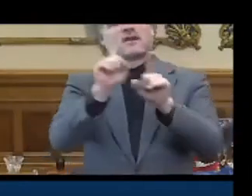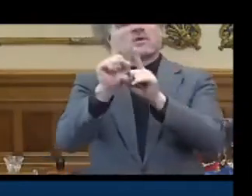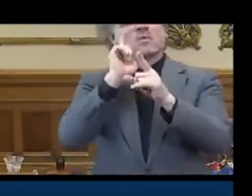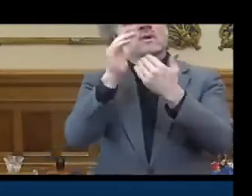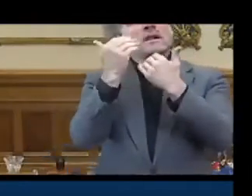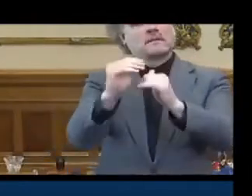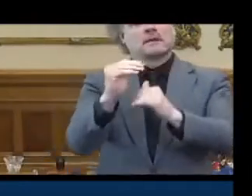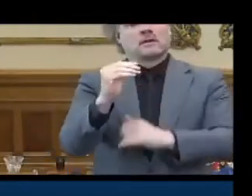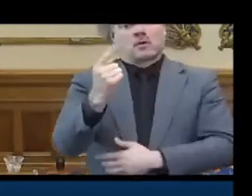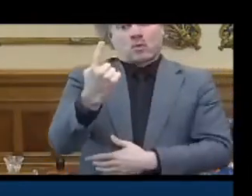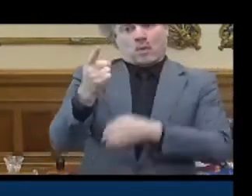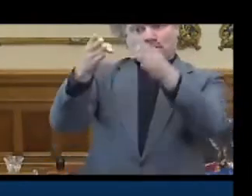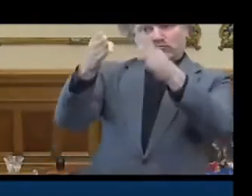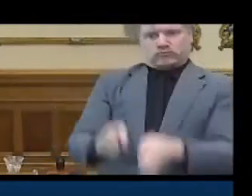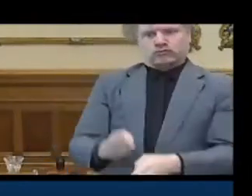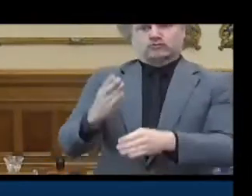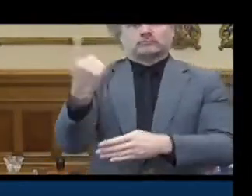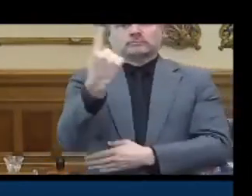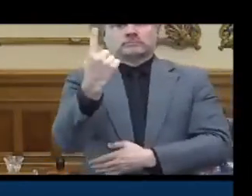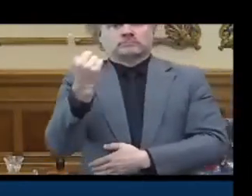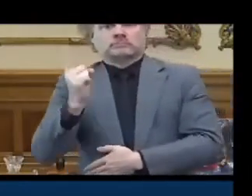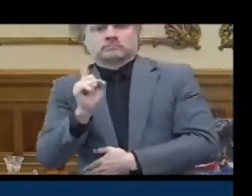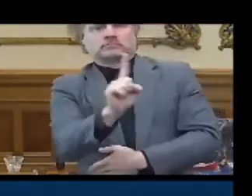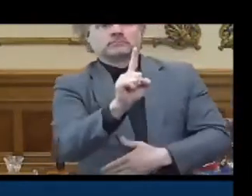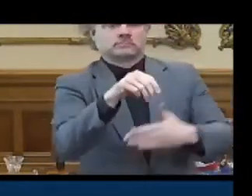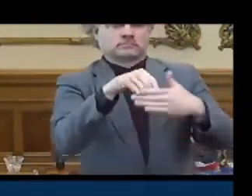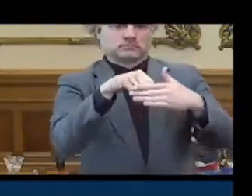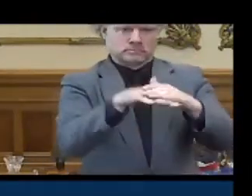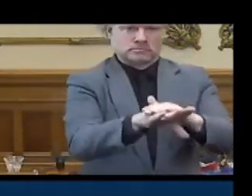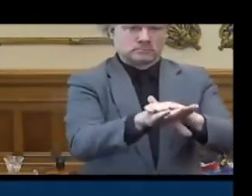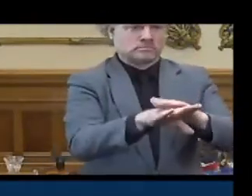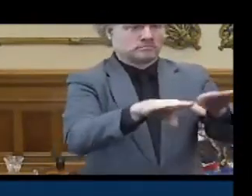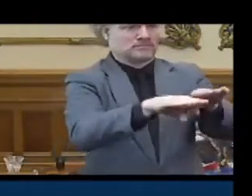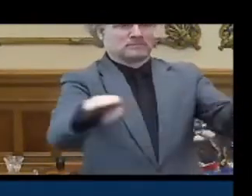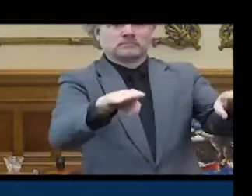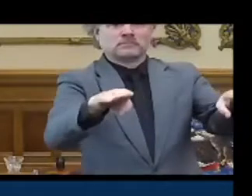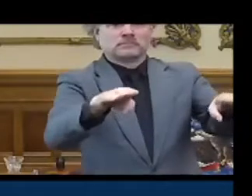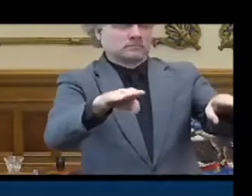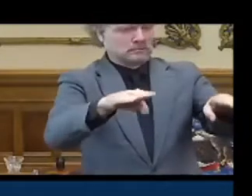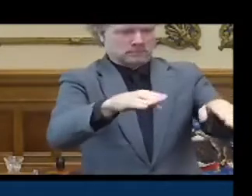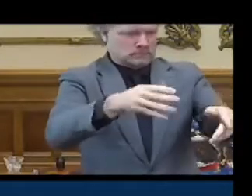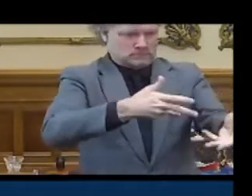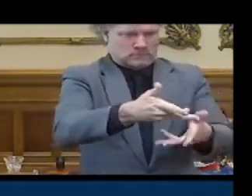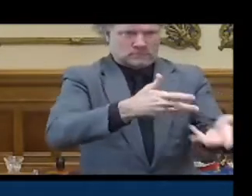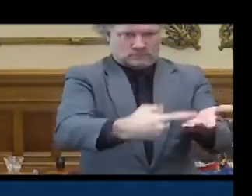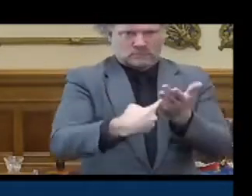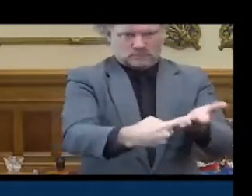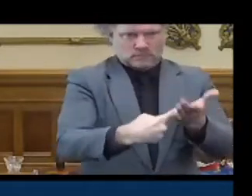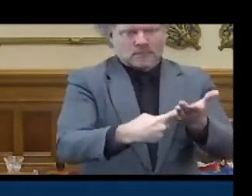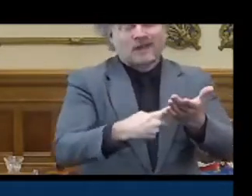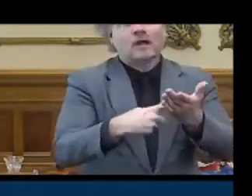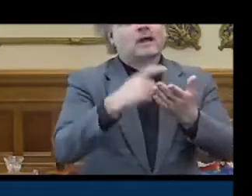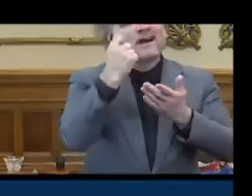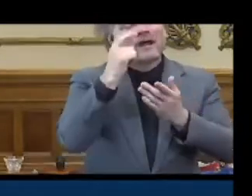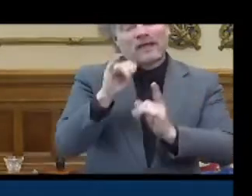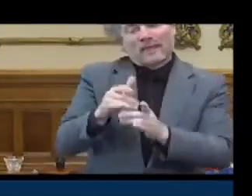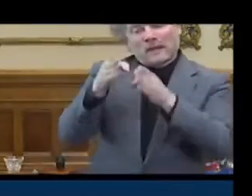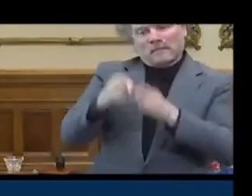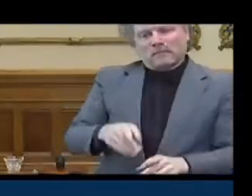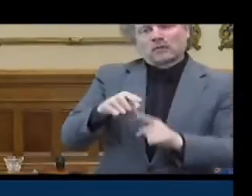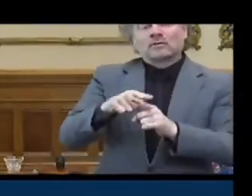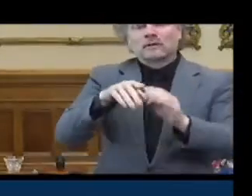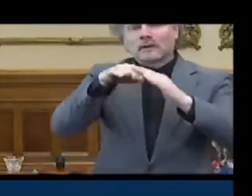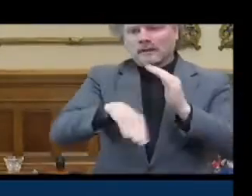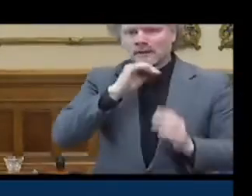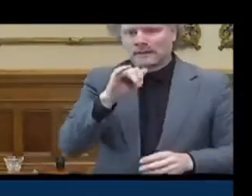only one customer can be permitted at the counter to do the transaction unless the customer is a